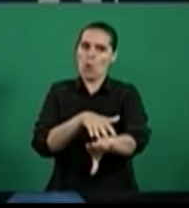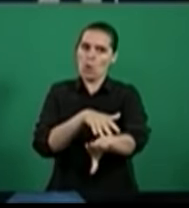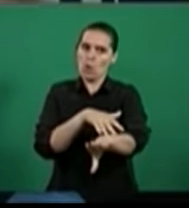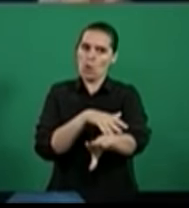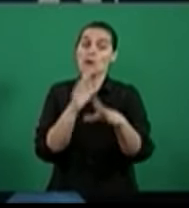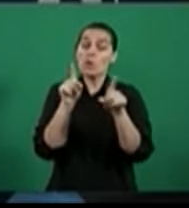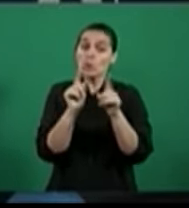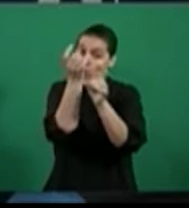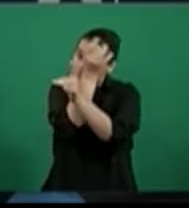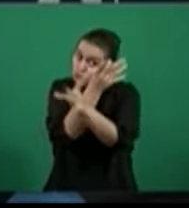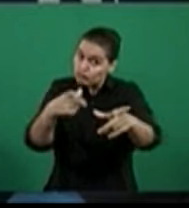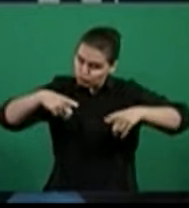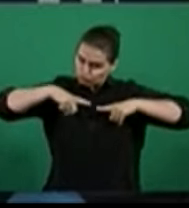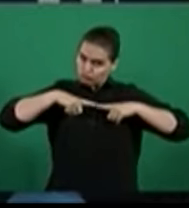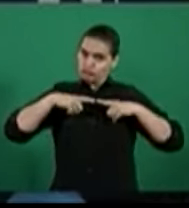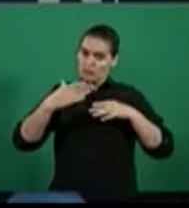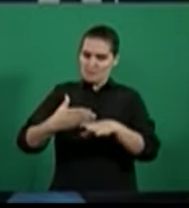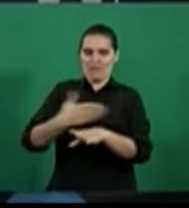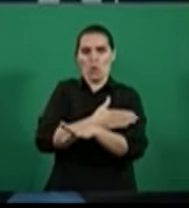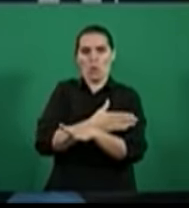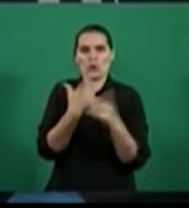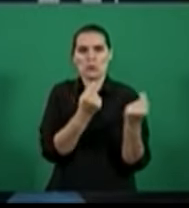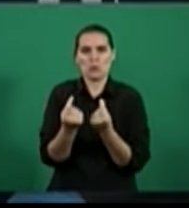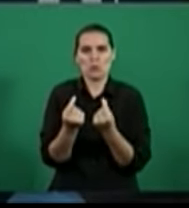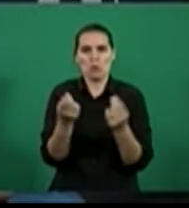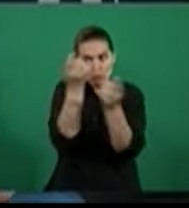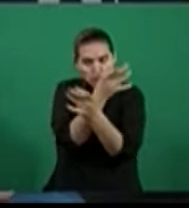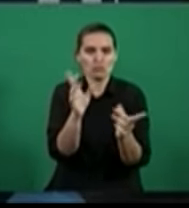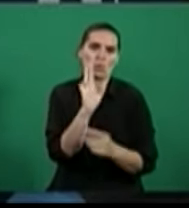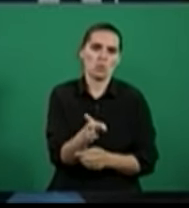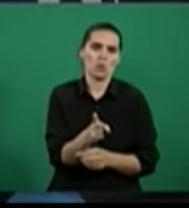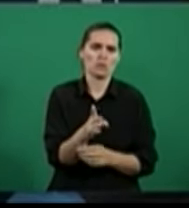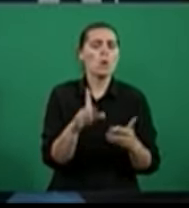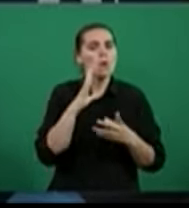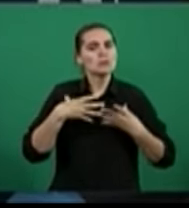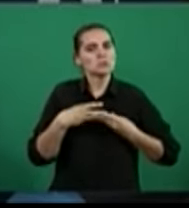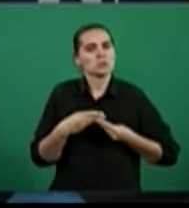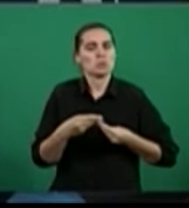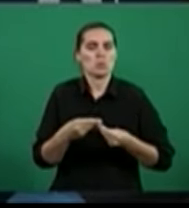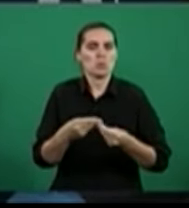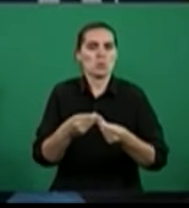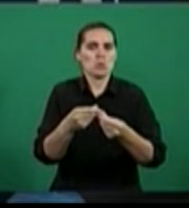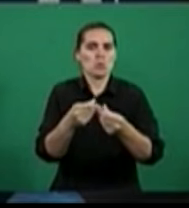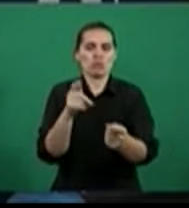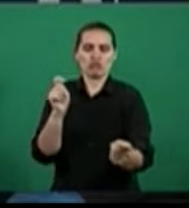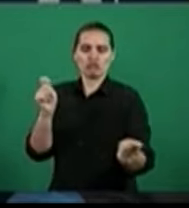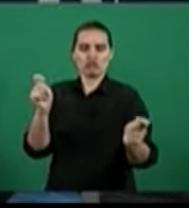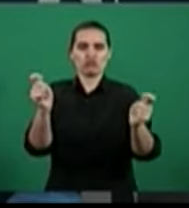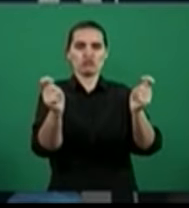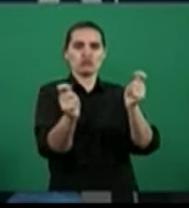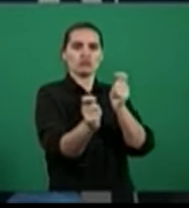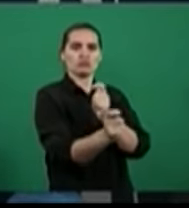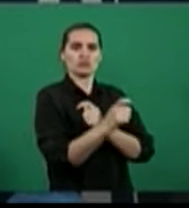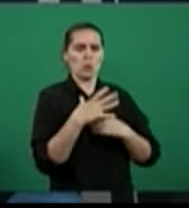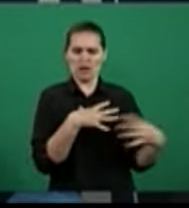advance how the liquidity position is going to evolve. We want to have a smooth transition like we achieved with the last two surplus changes. We don't want